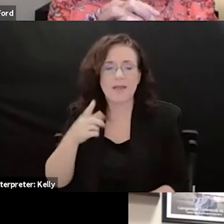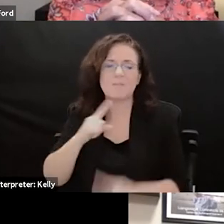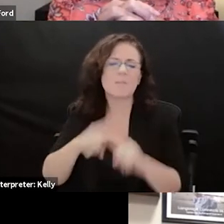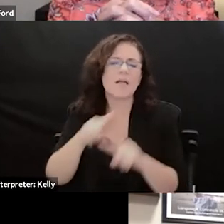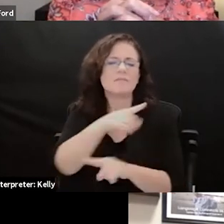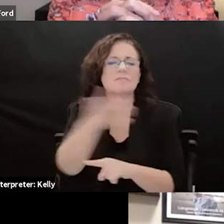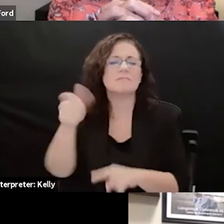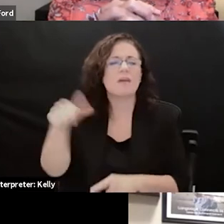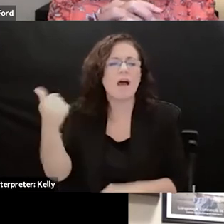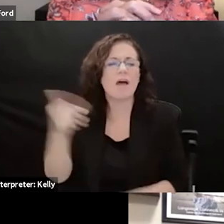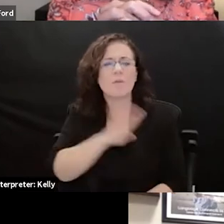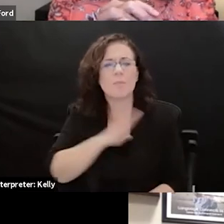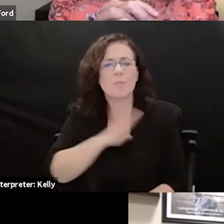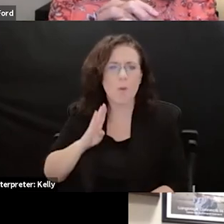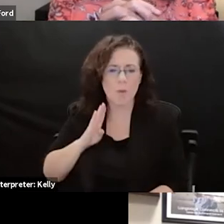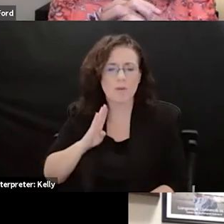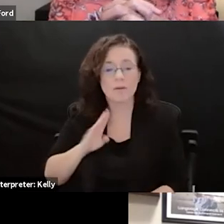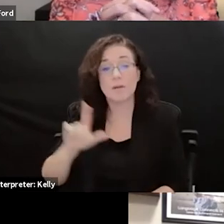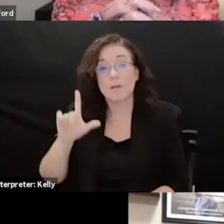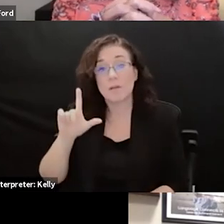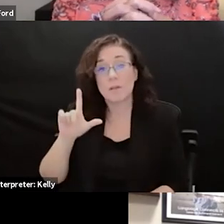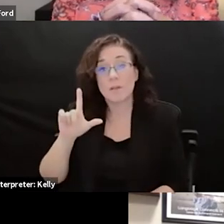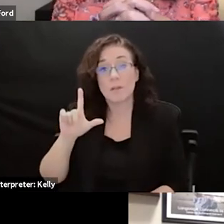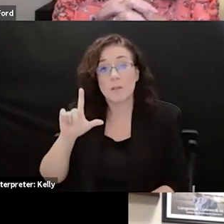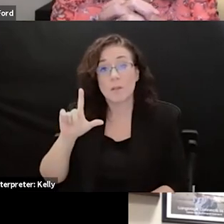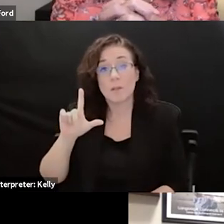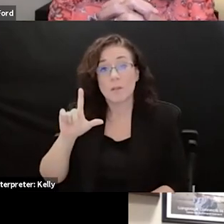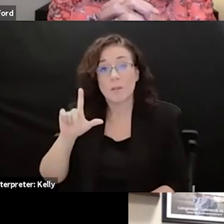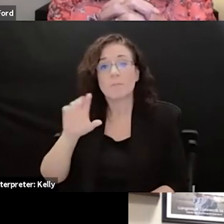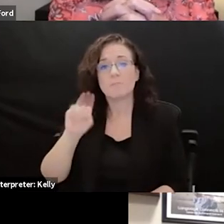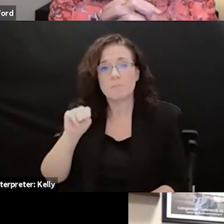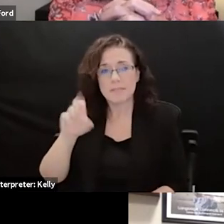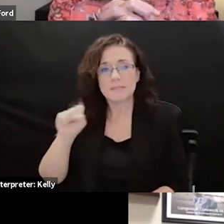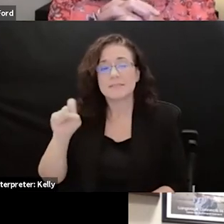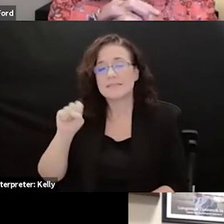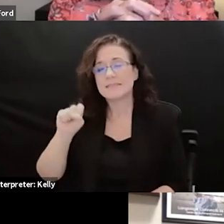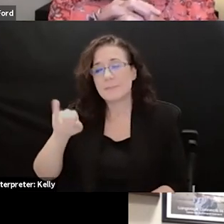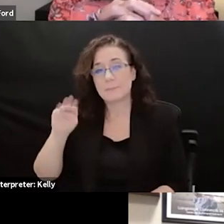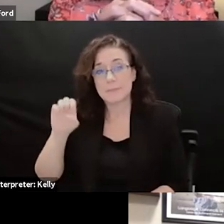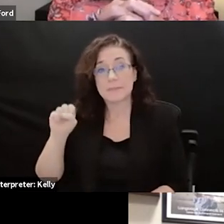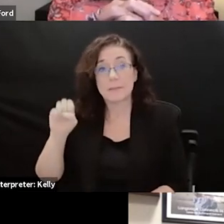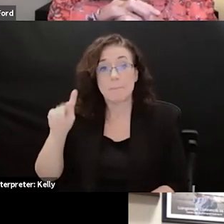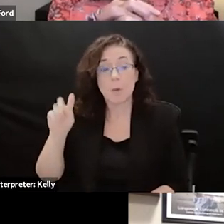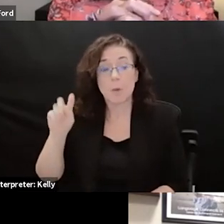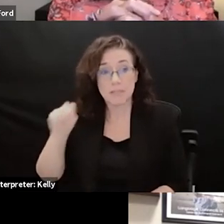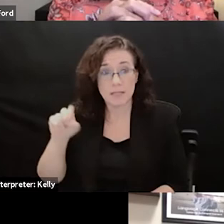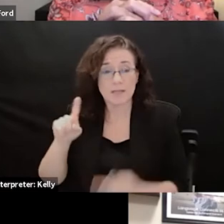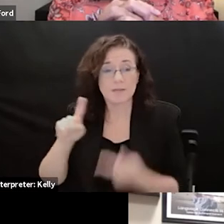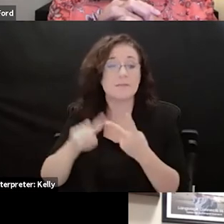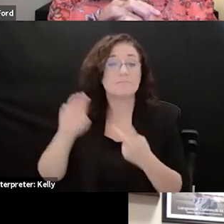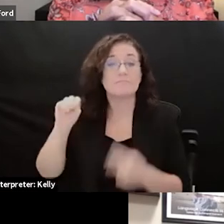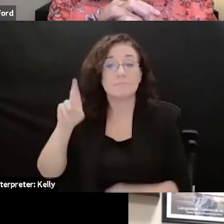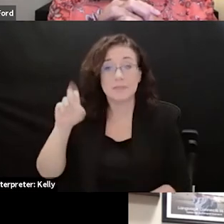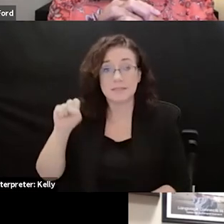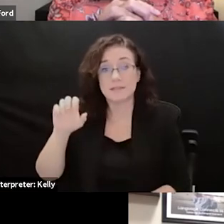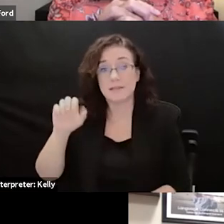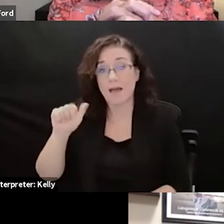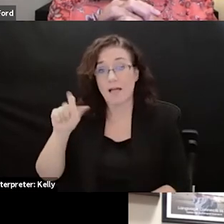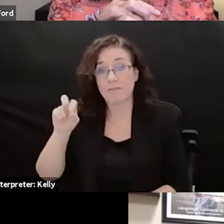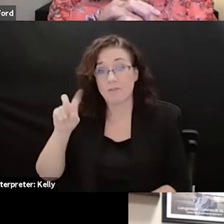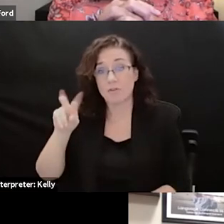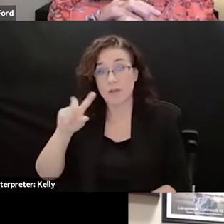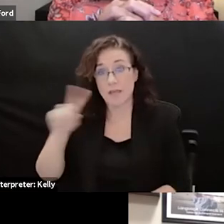uh sims moton and alvarez for the work that went into this i'm sure in partnership with um community